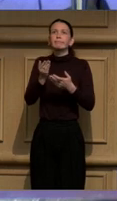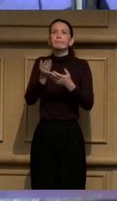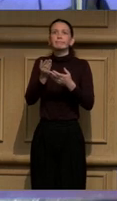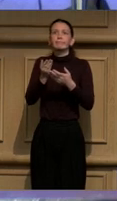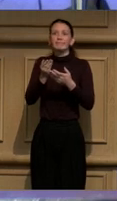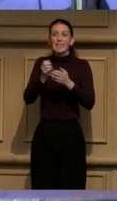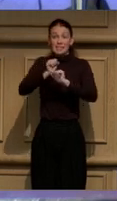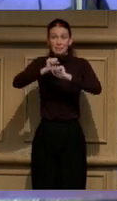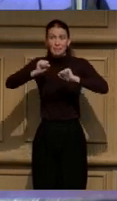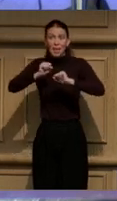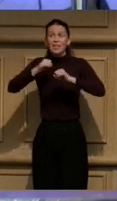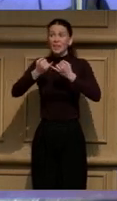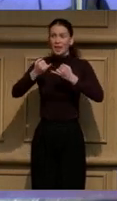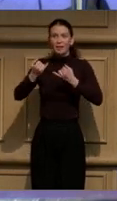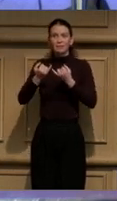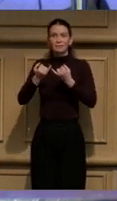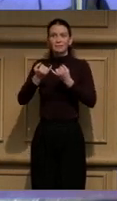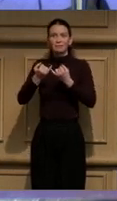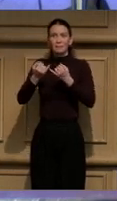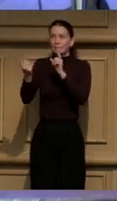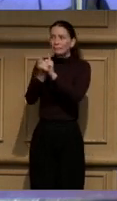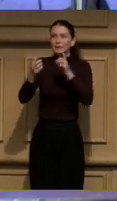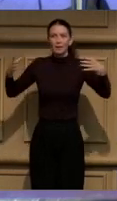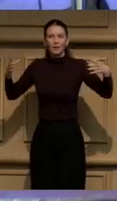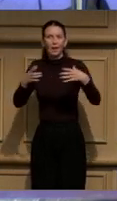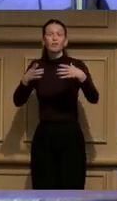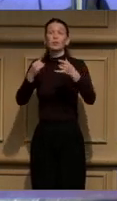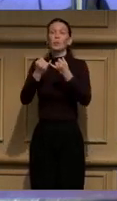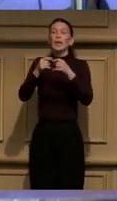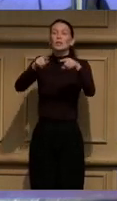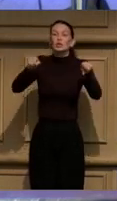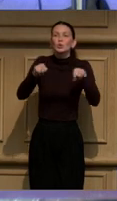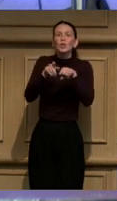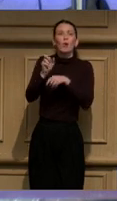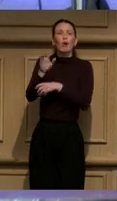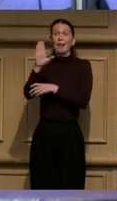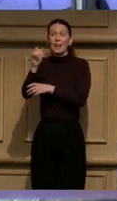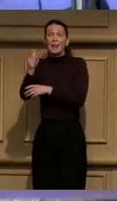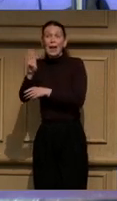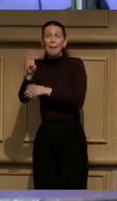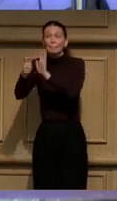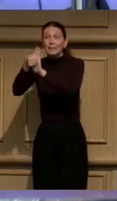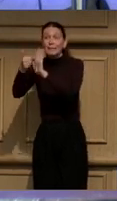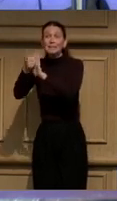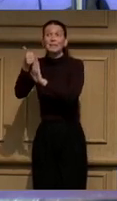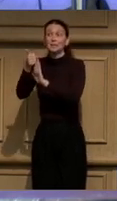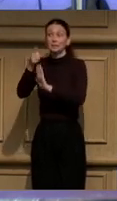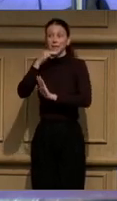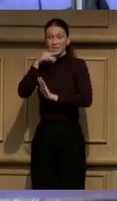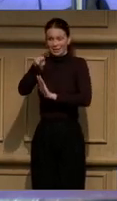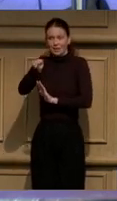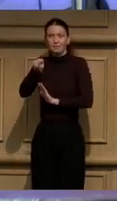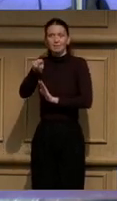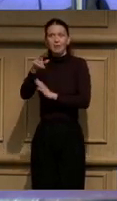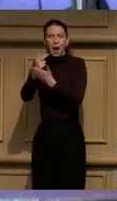gathering, like studio places and like the labs that we facilitate artists to experiment with